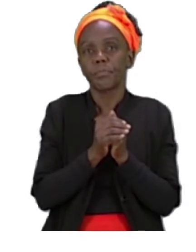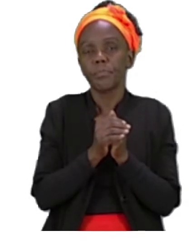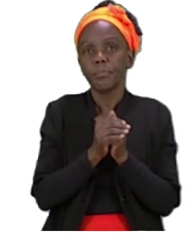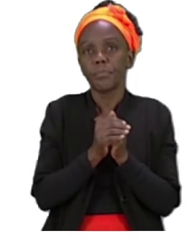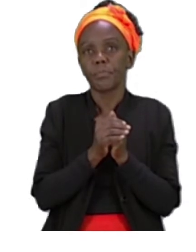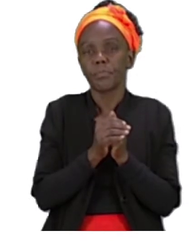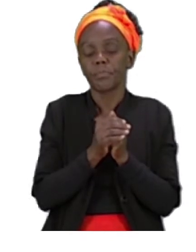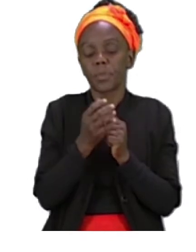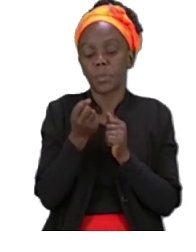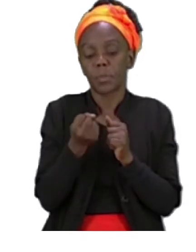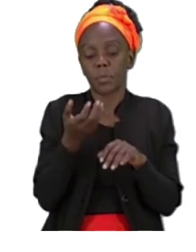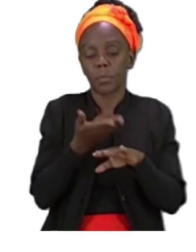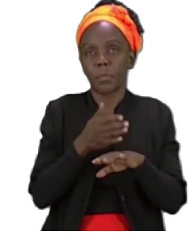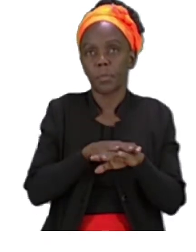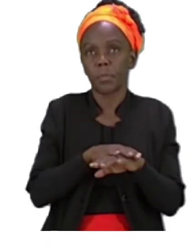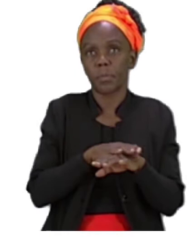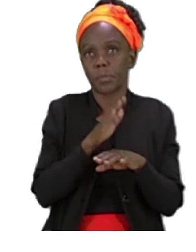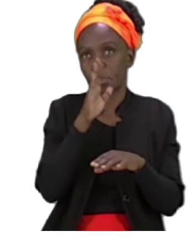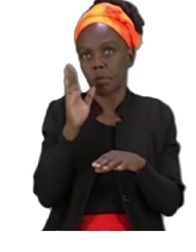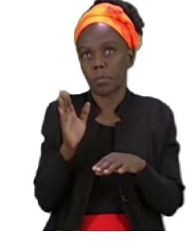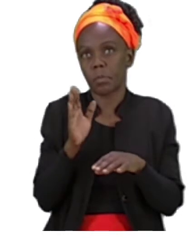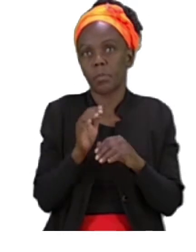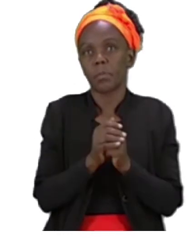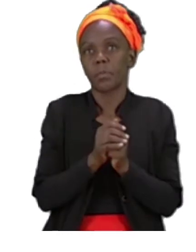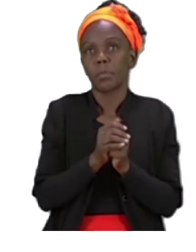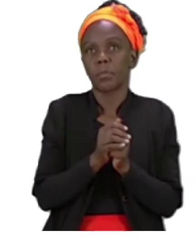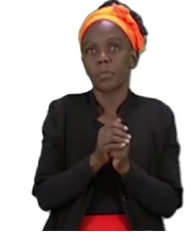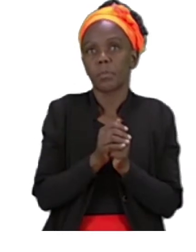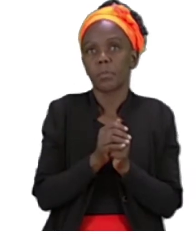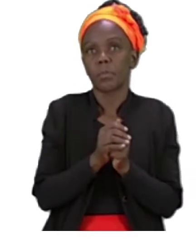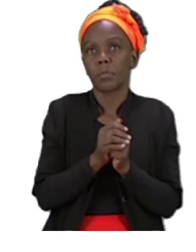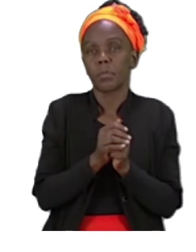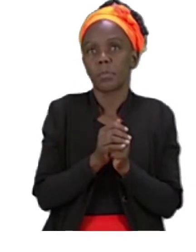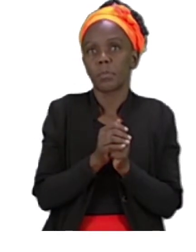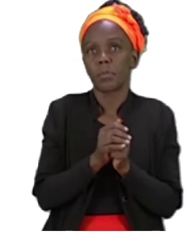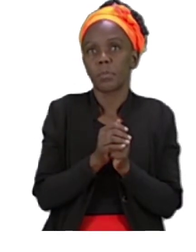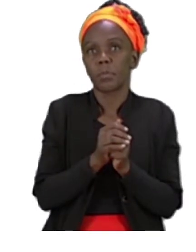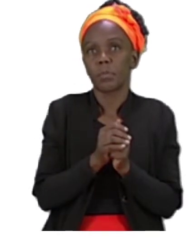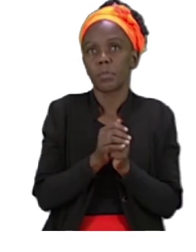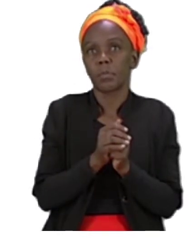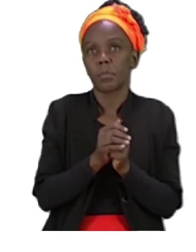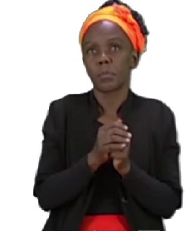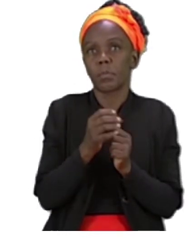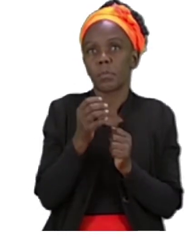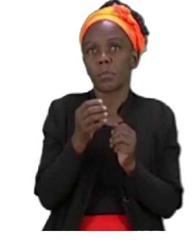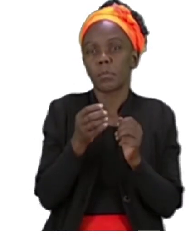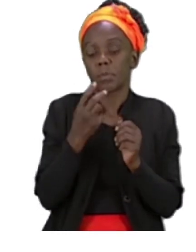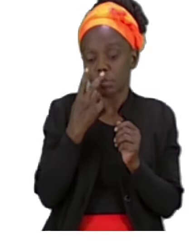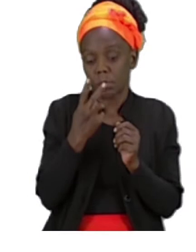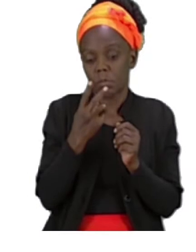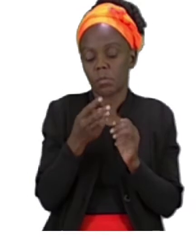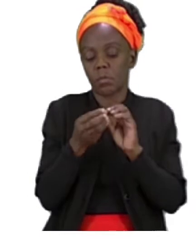us an example on the other side. And the example, you can see that the number 4 and the number 3 have